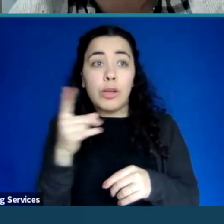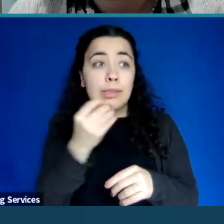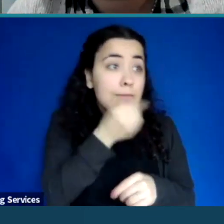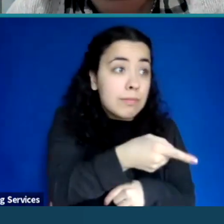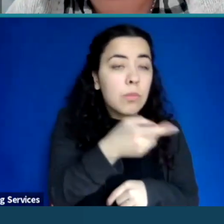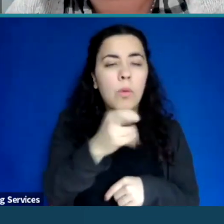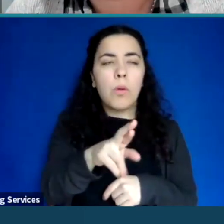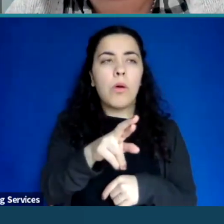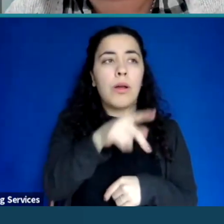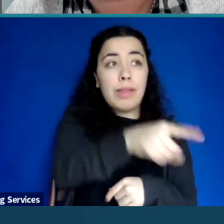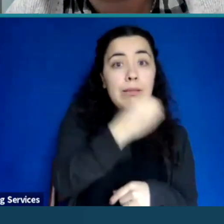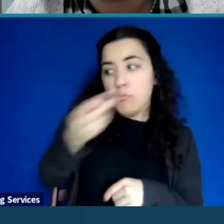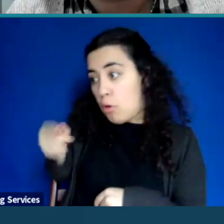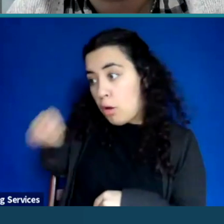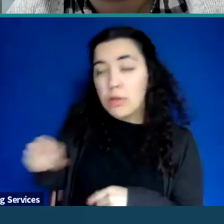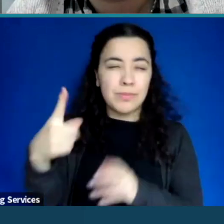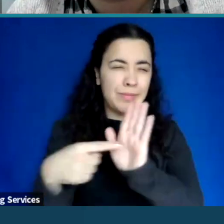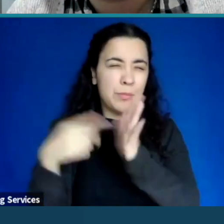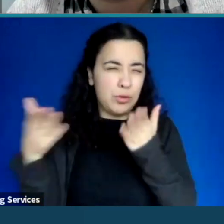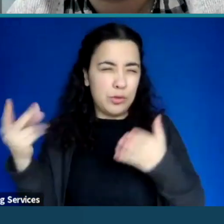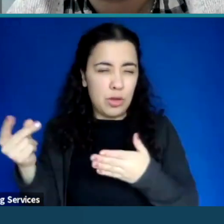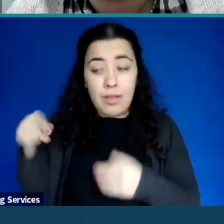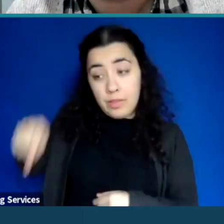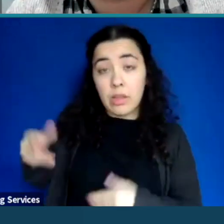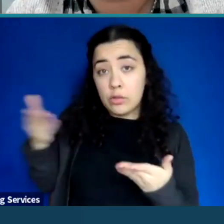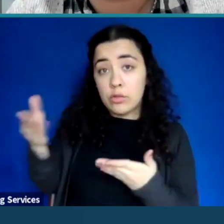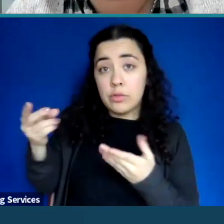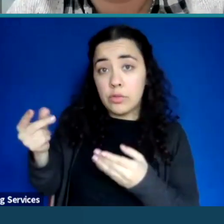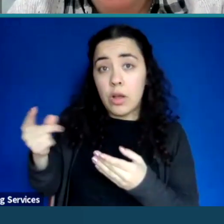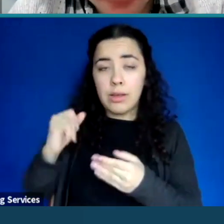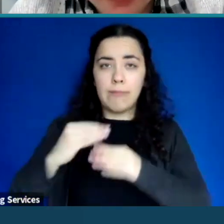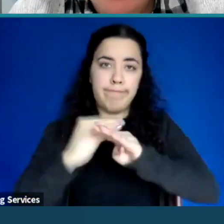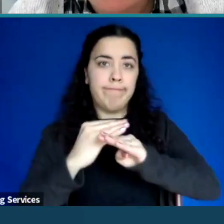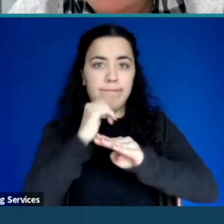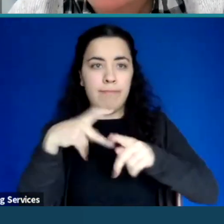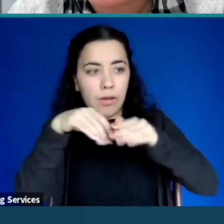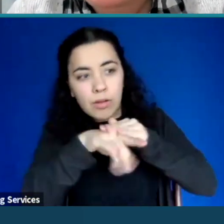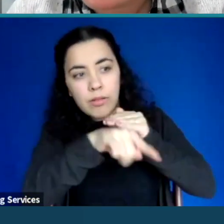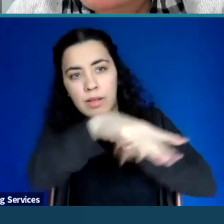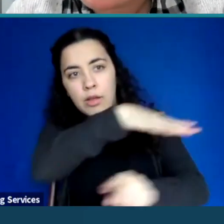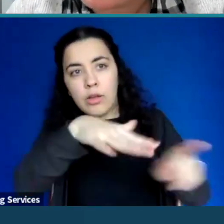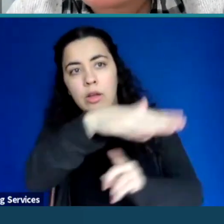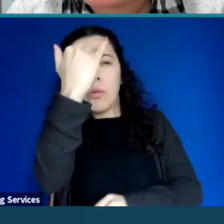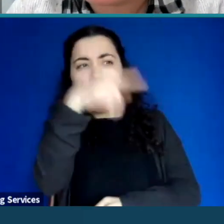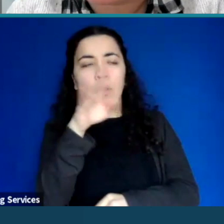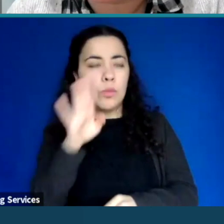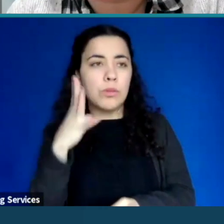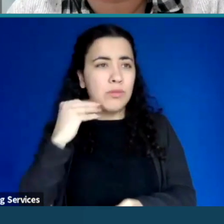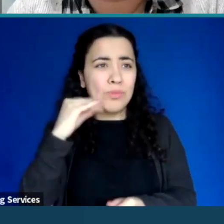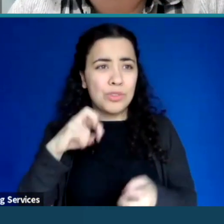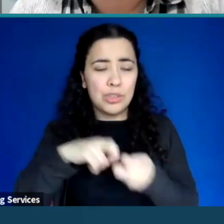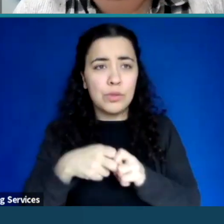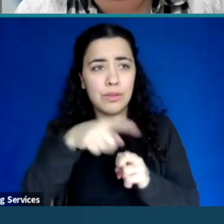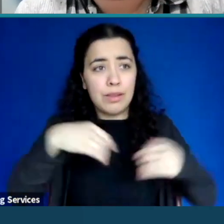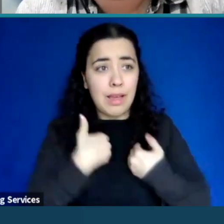dog, those service dogs can be restricted from those areas, because you're going to run into the issue of those